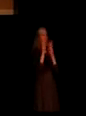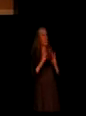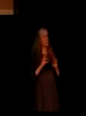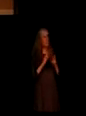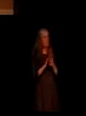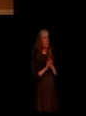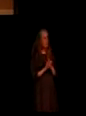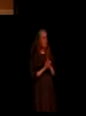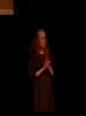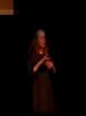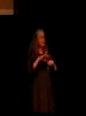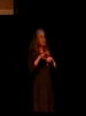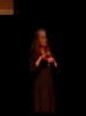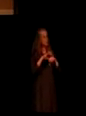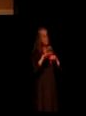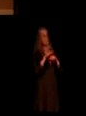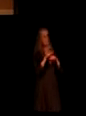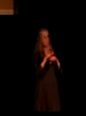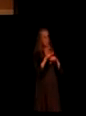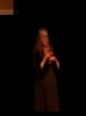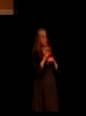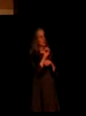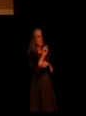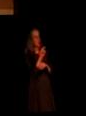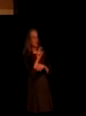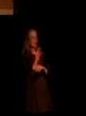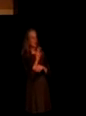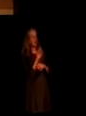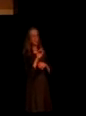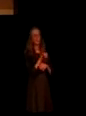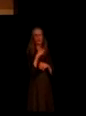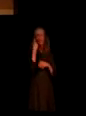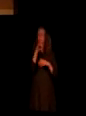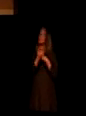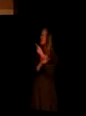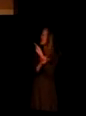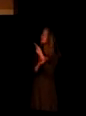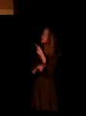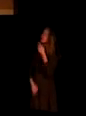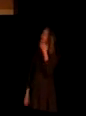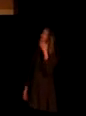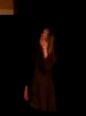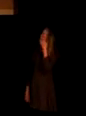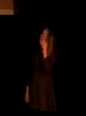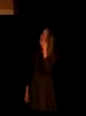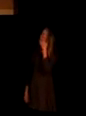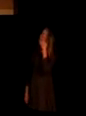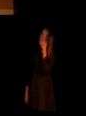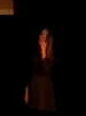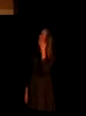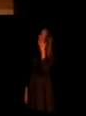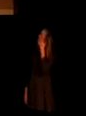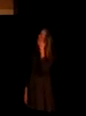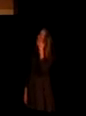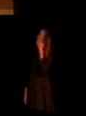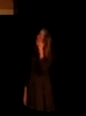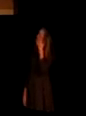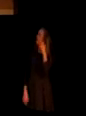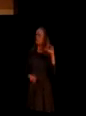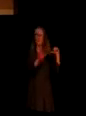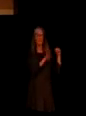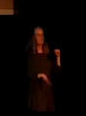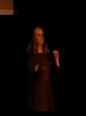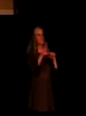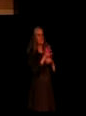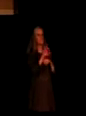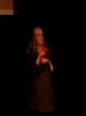the terrestrial carbon source sink looks like this. The source, here's the fossil fuels